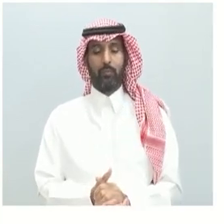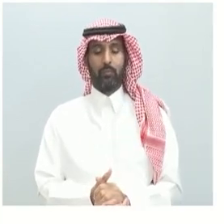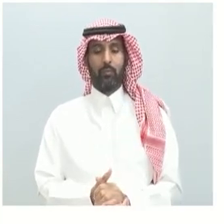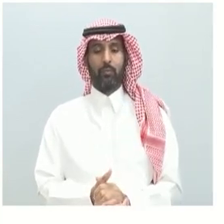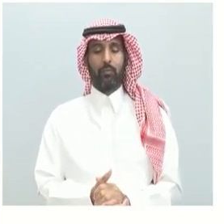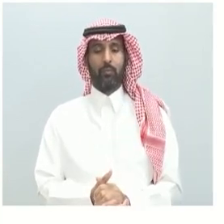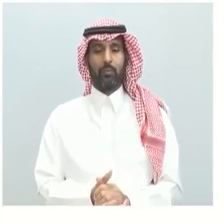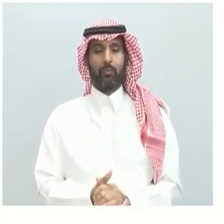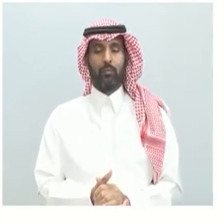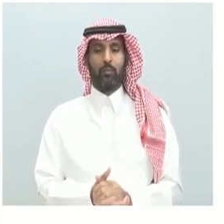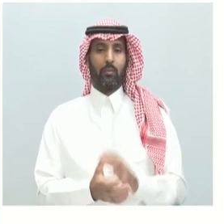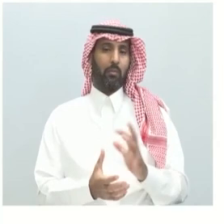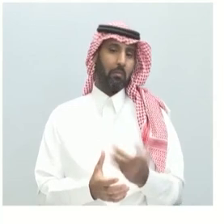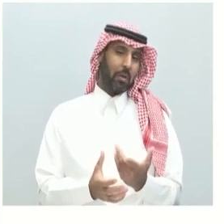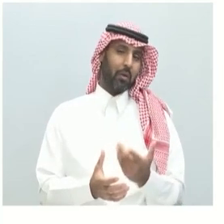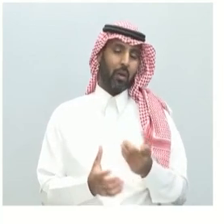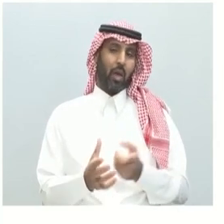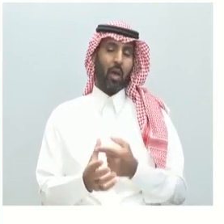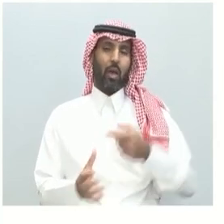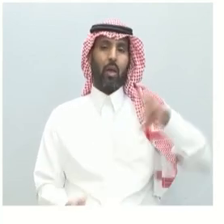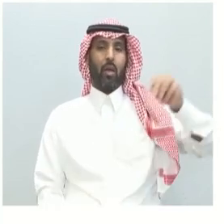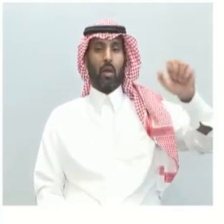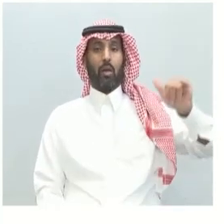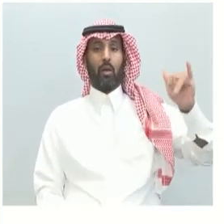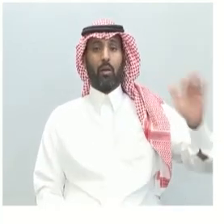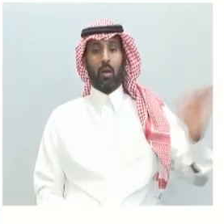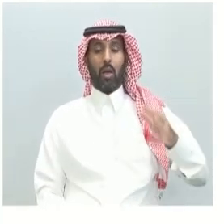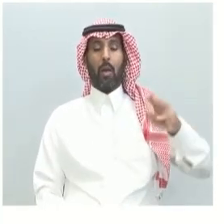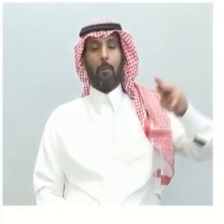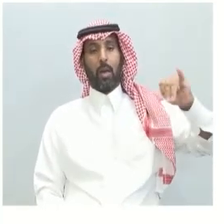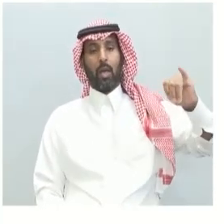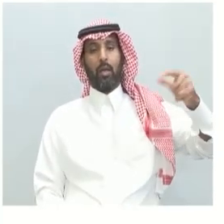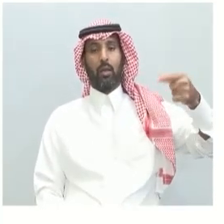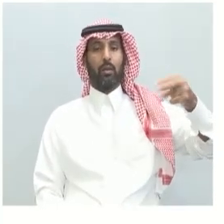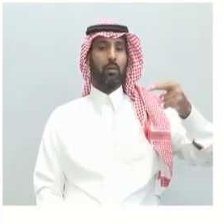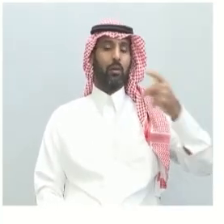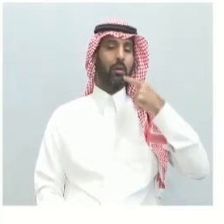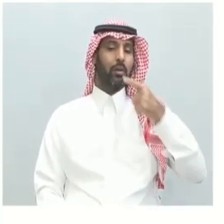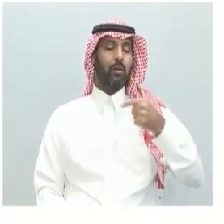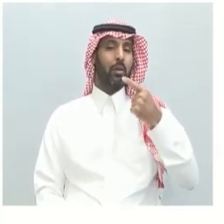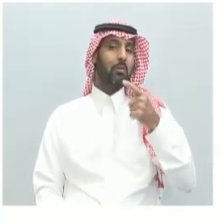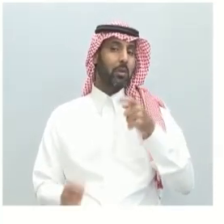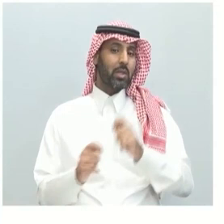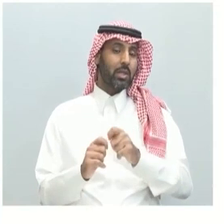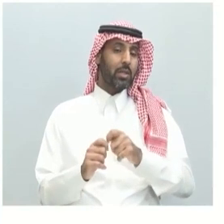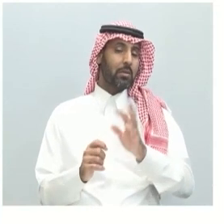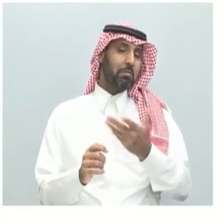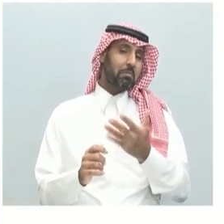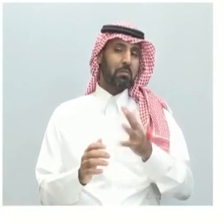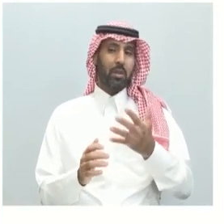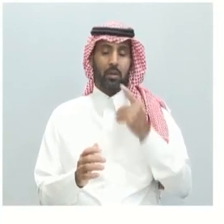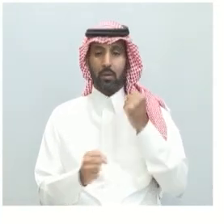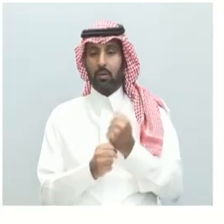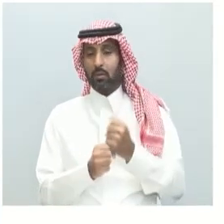Also here we have may and might. We use may and might in the result clause to suggest something is